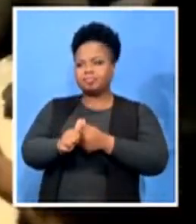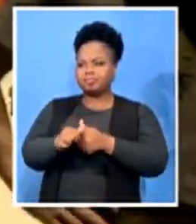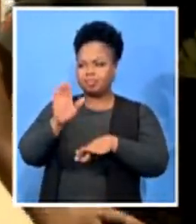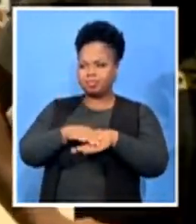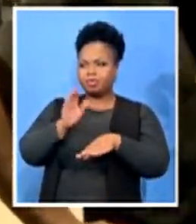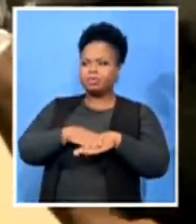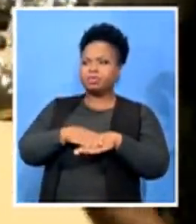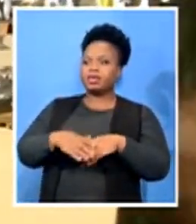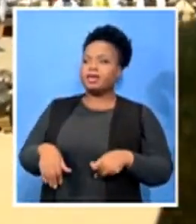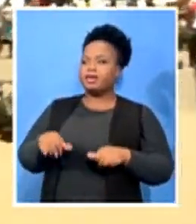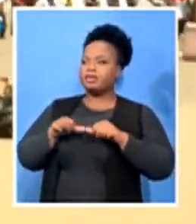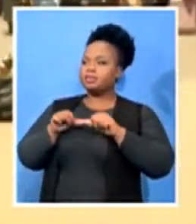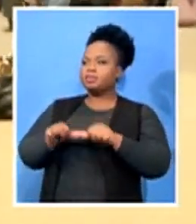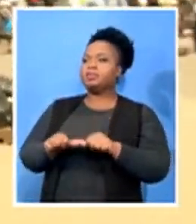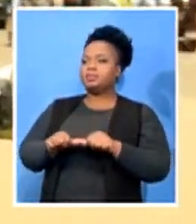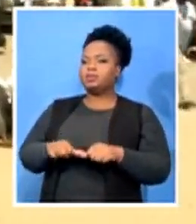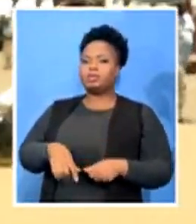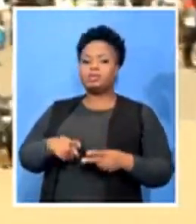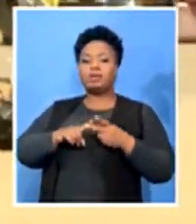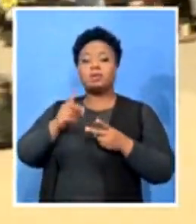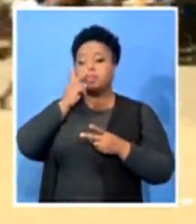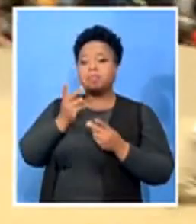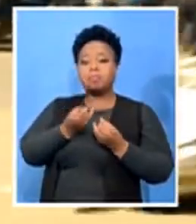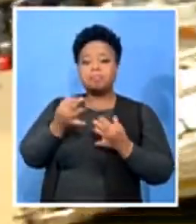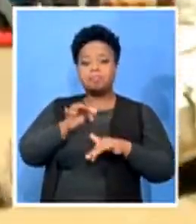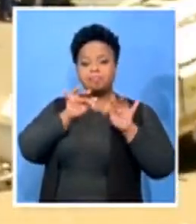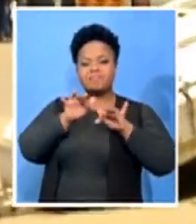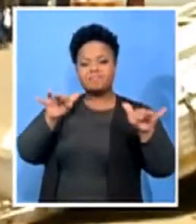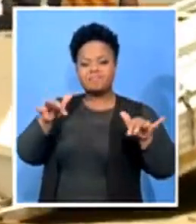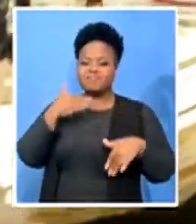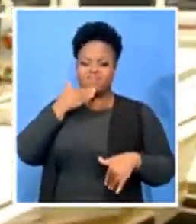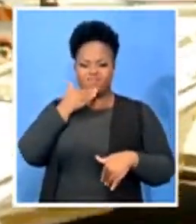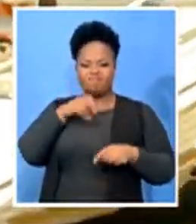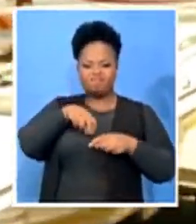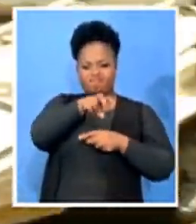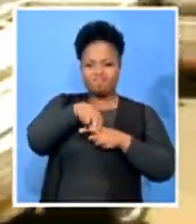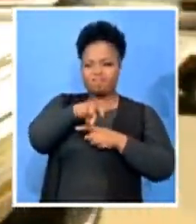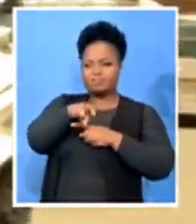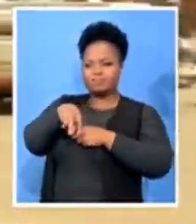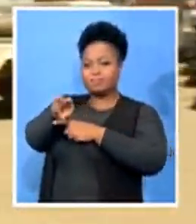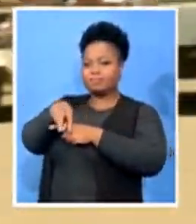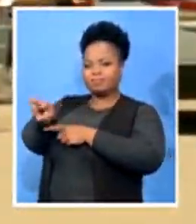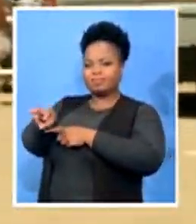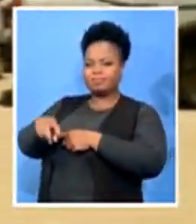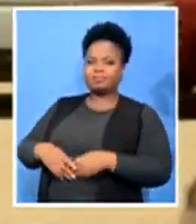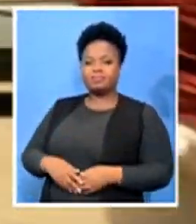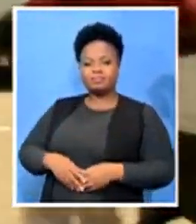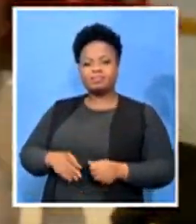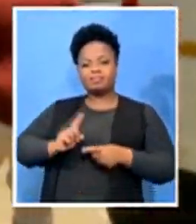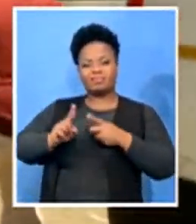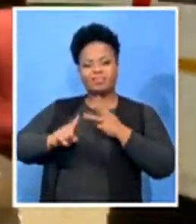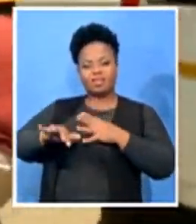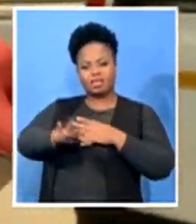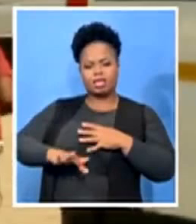of people are taking their journey to different destinations here, and we can see some